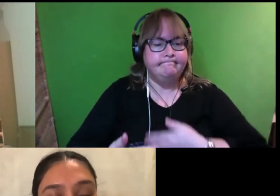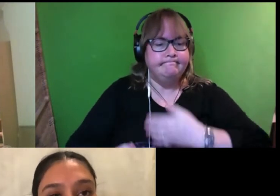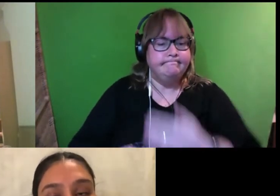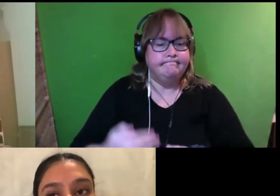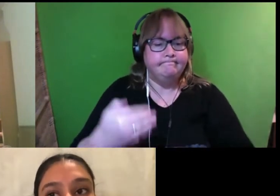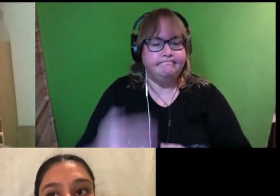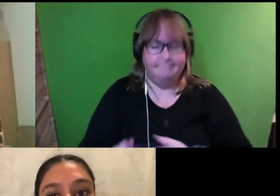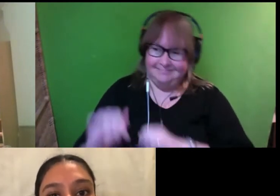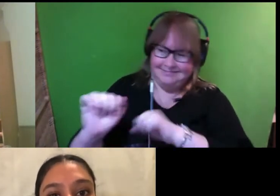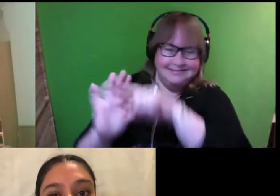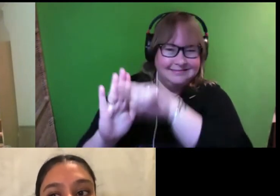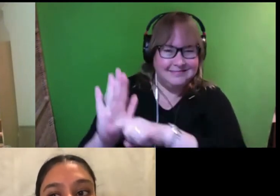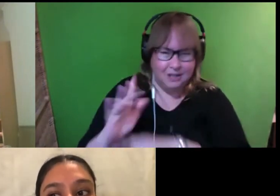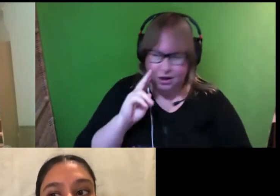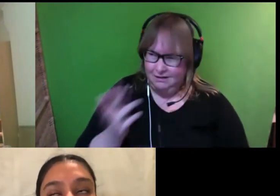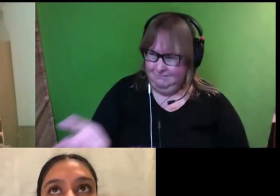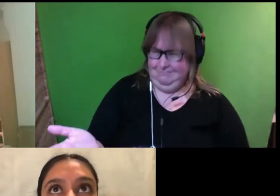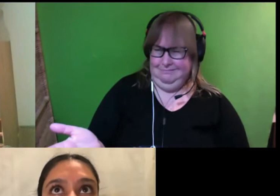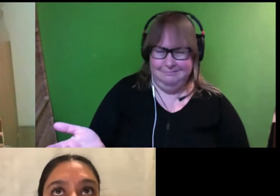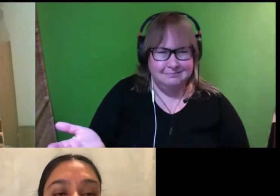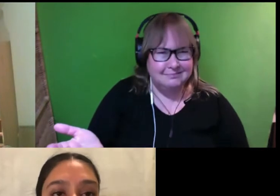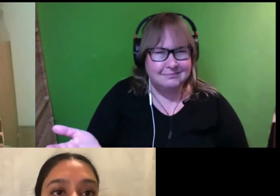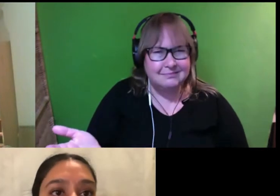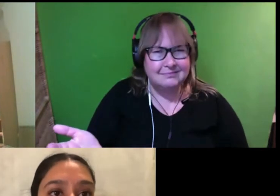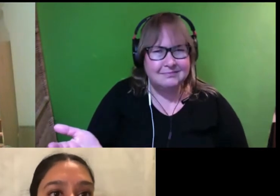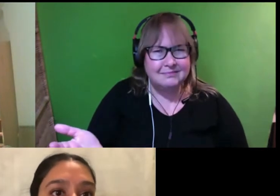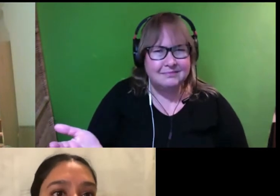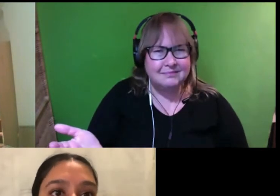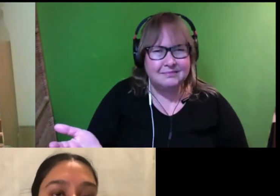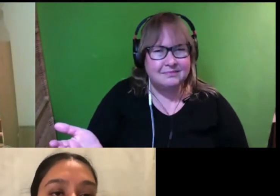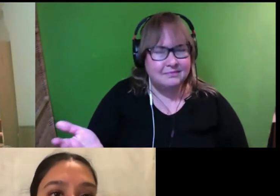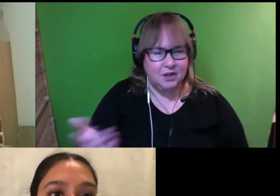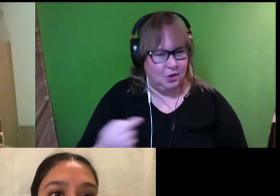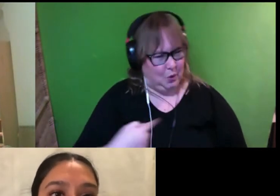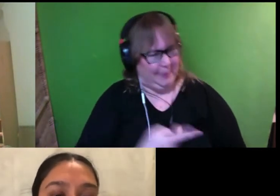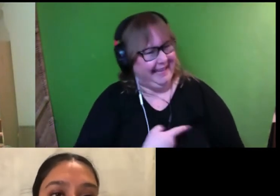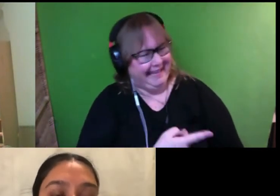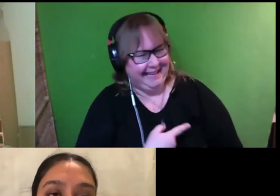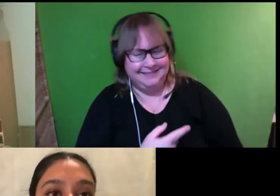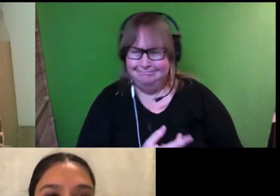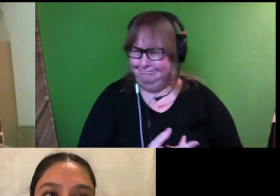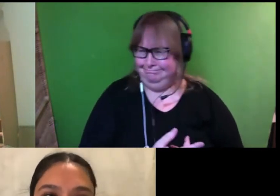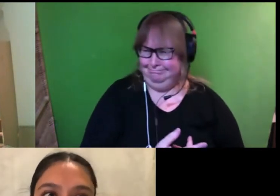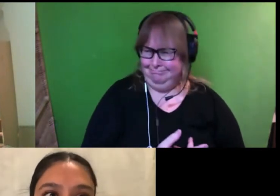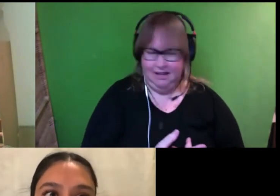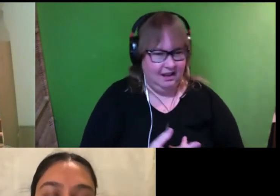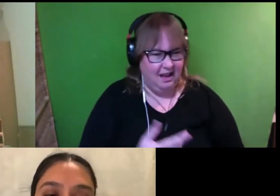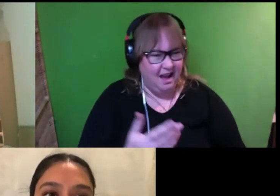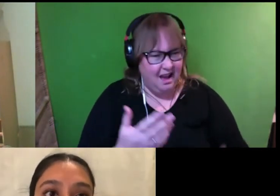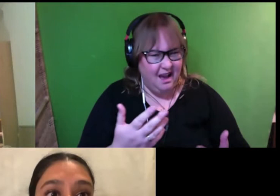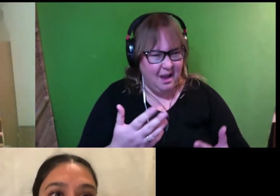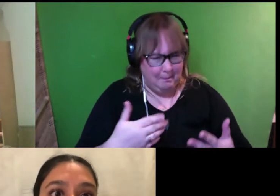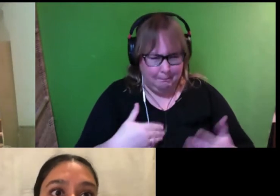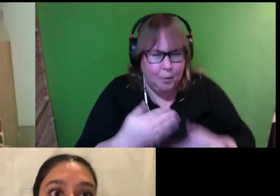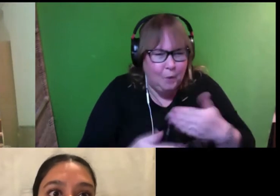turn. And I guess you and I were kind of interested in like the messy aspect of moving,